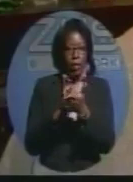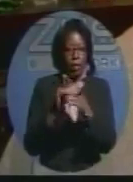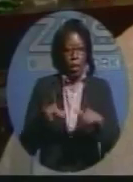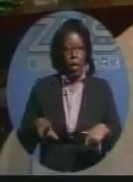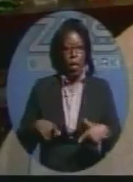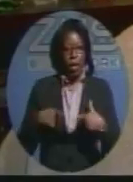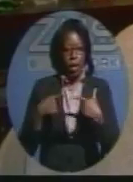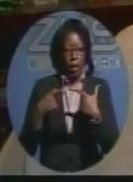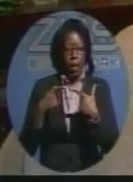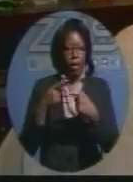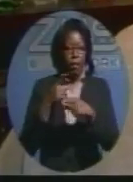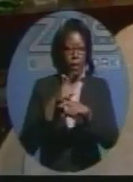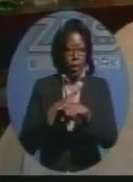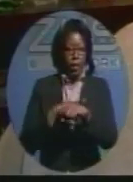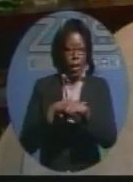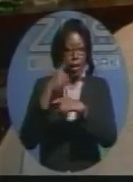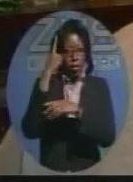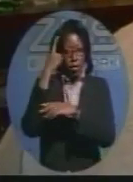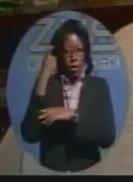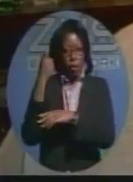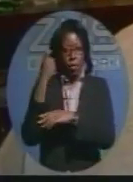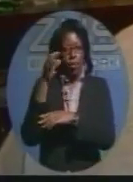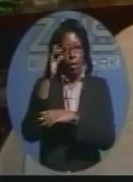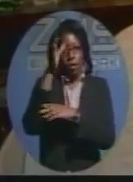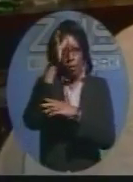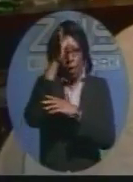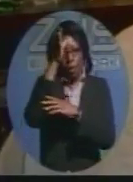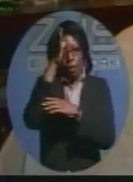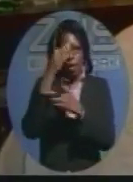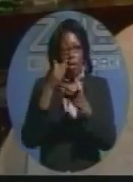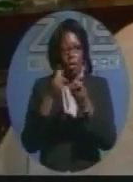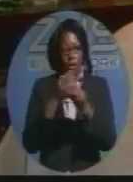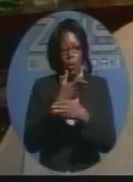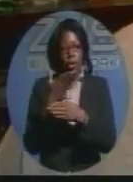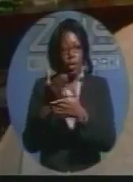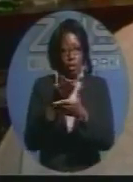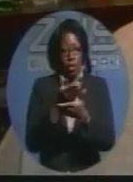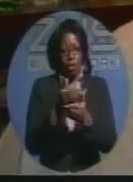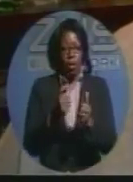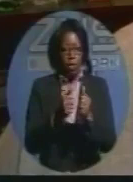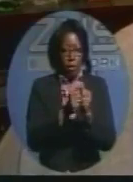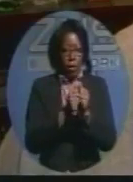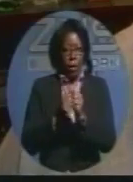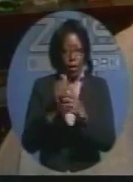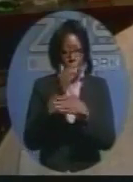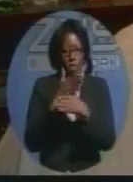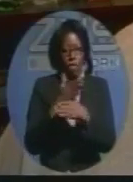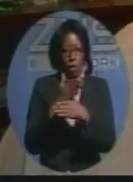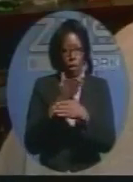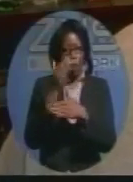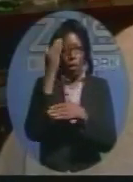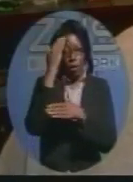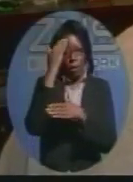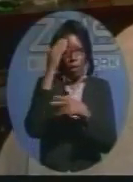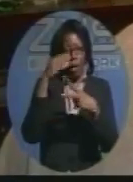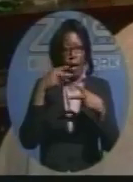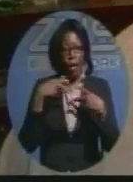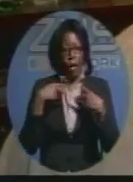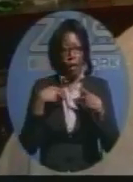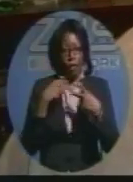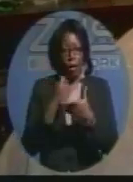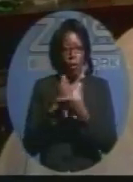lifetime dream for you and your father, two things together and share the same knowledge with you guys. Reference to getting him the